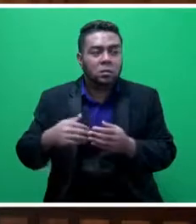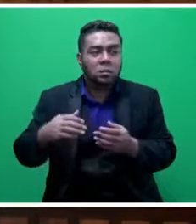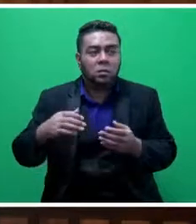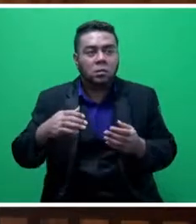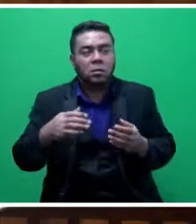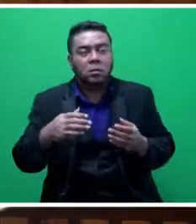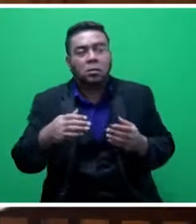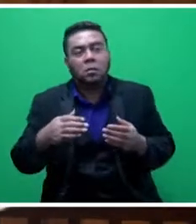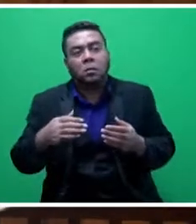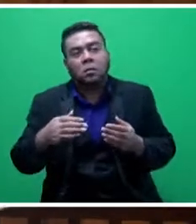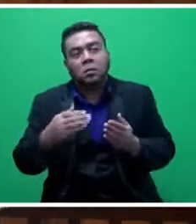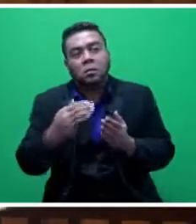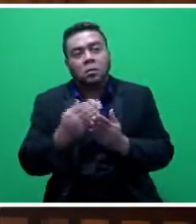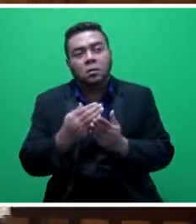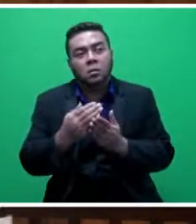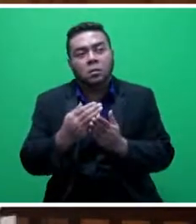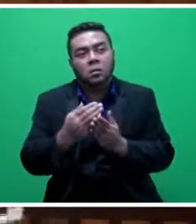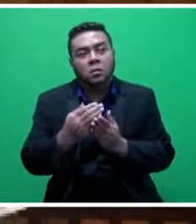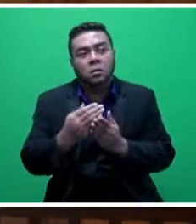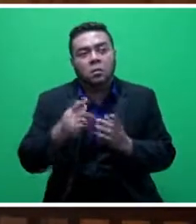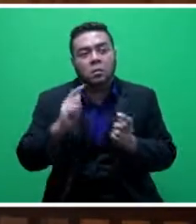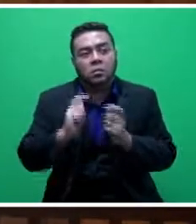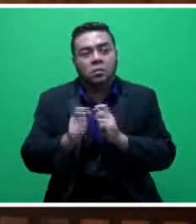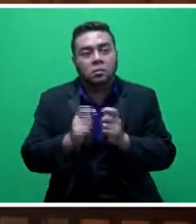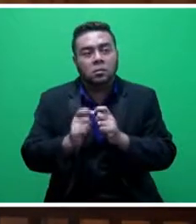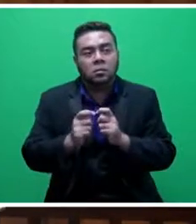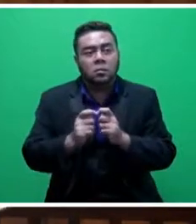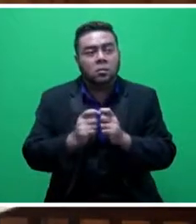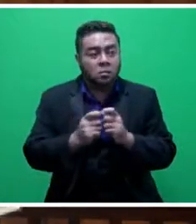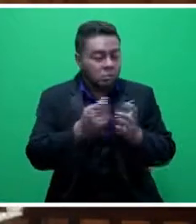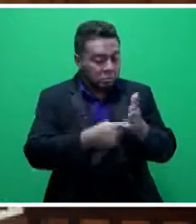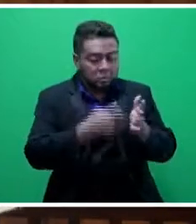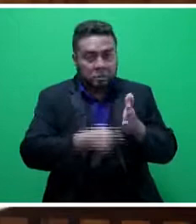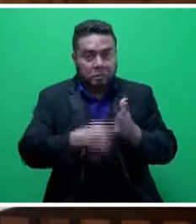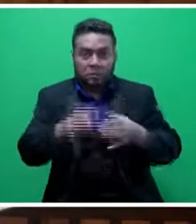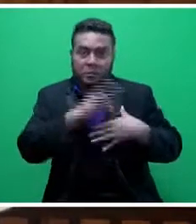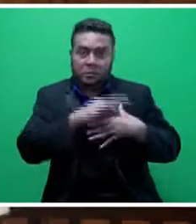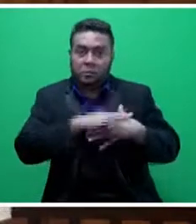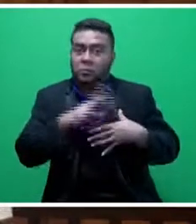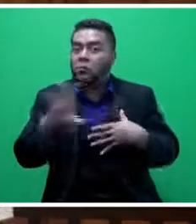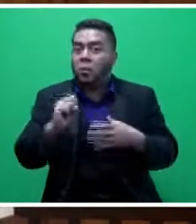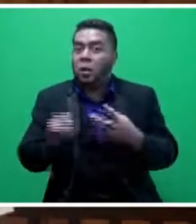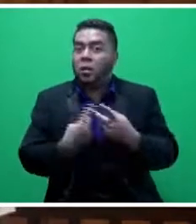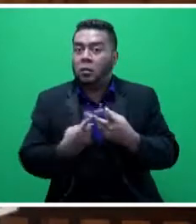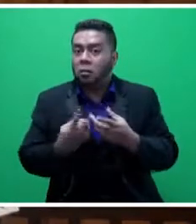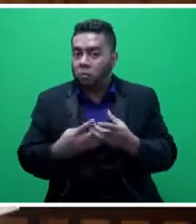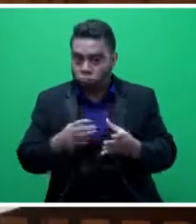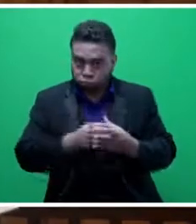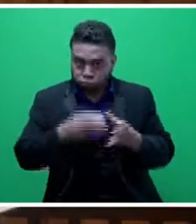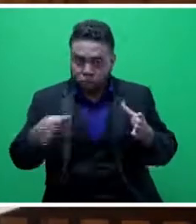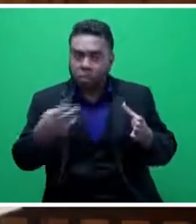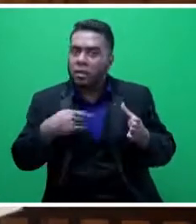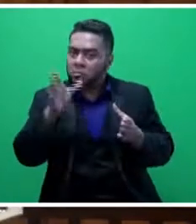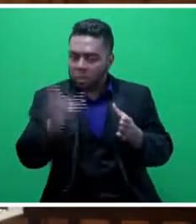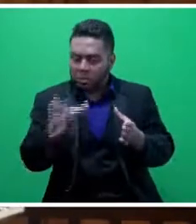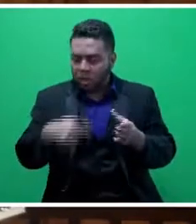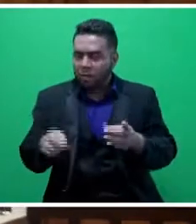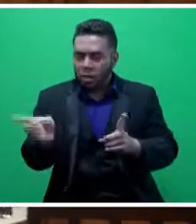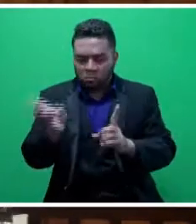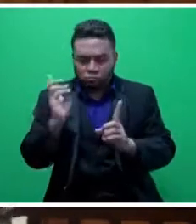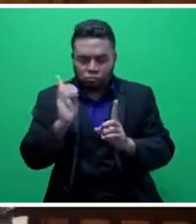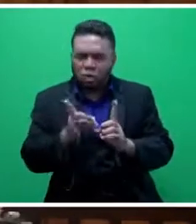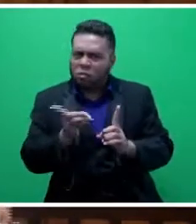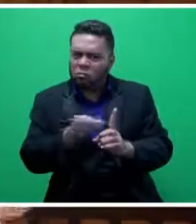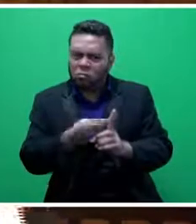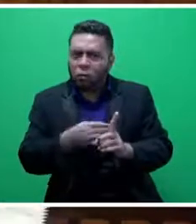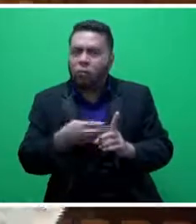to a tax officer which results in a tax shortfall or a tax benefit arising from overstatement, that person is liable to a penalty at the rate of 75%